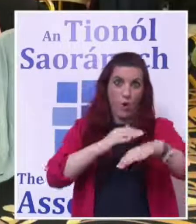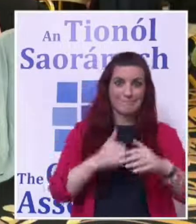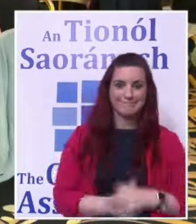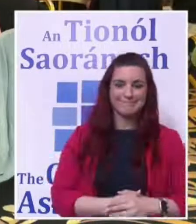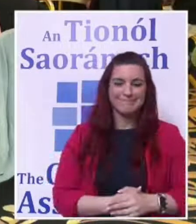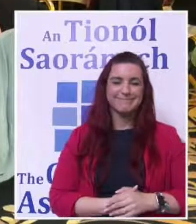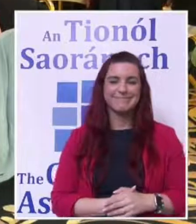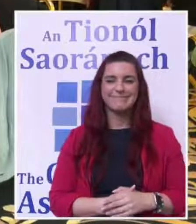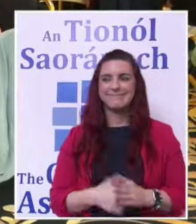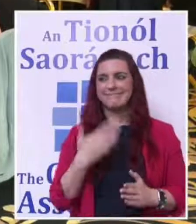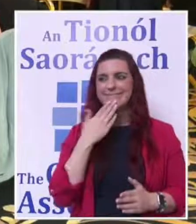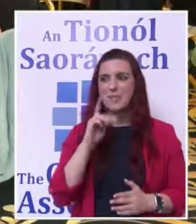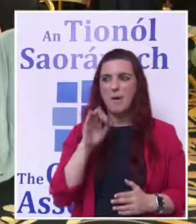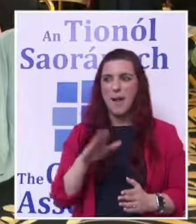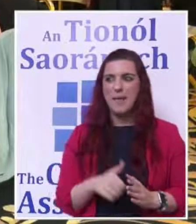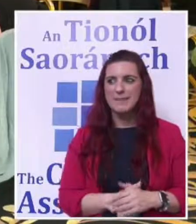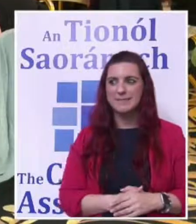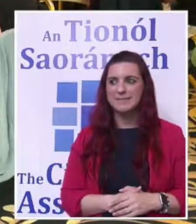Thanks, Paul.